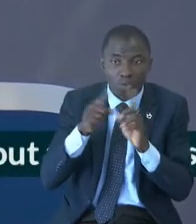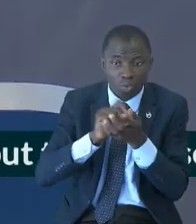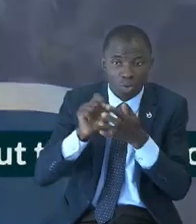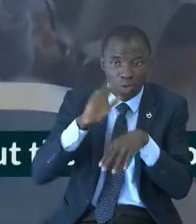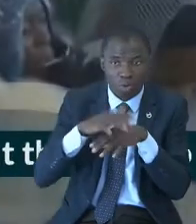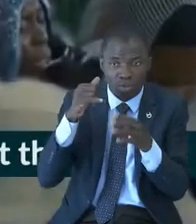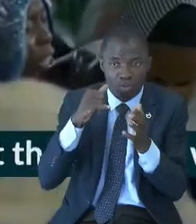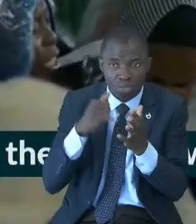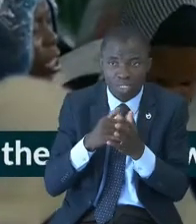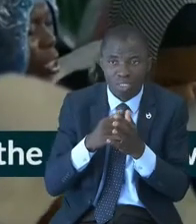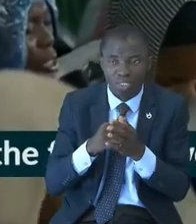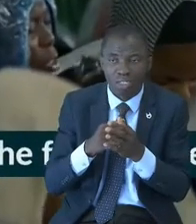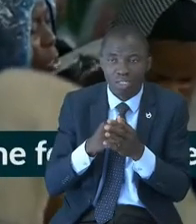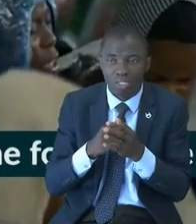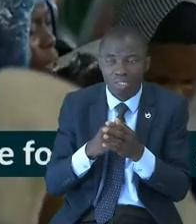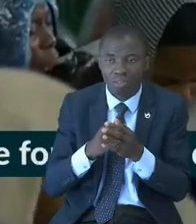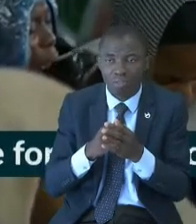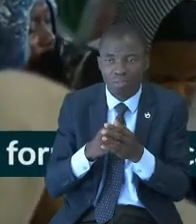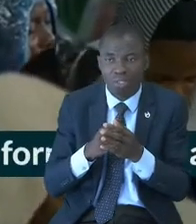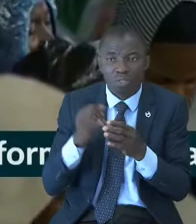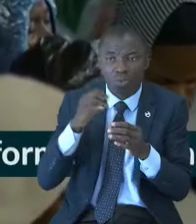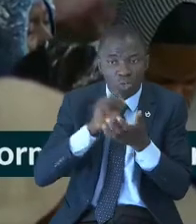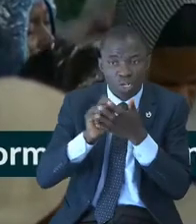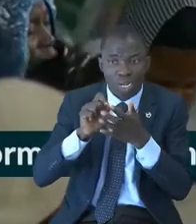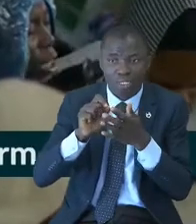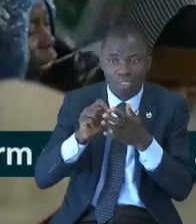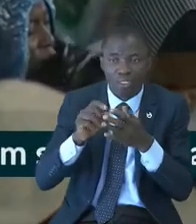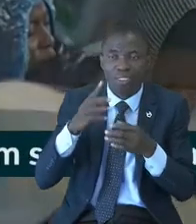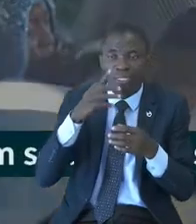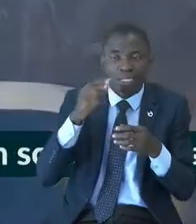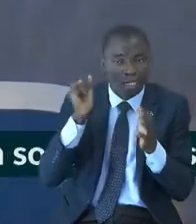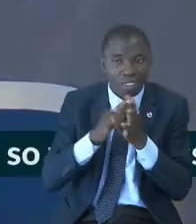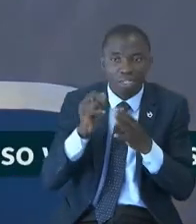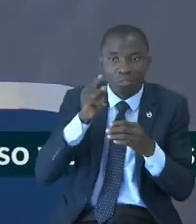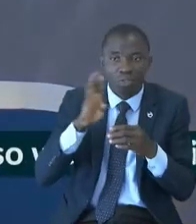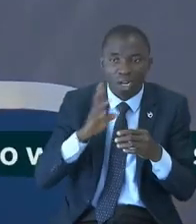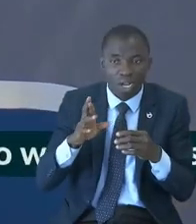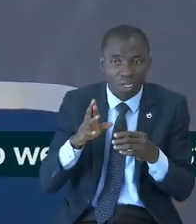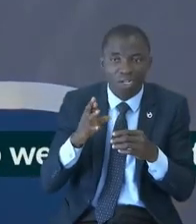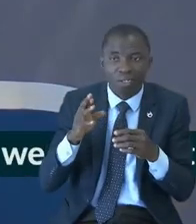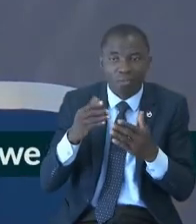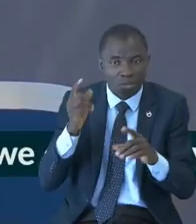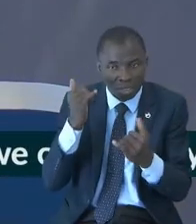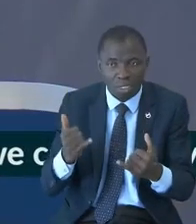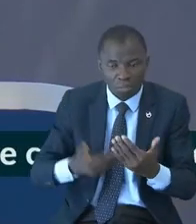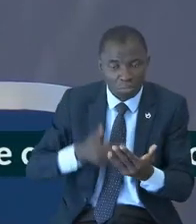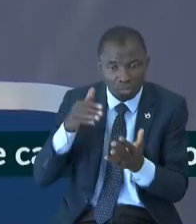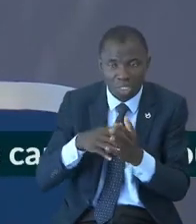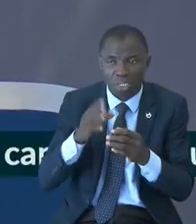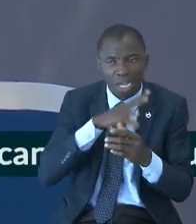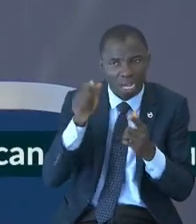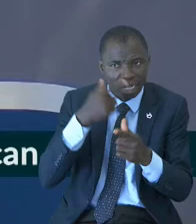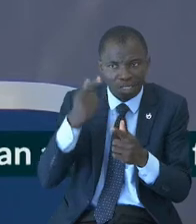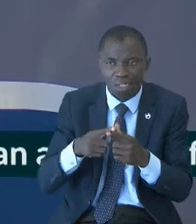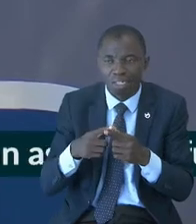quickly write it up. Then you indicate the denomination or the church or the religion. Then if it's a